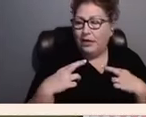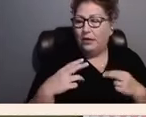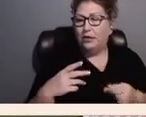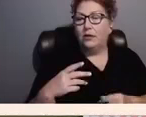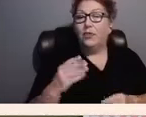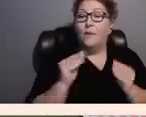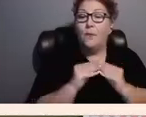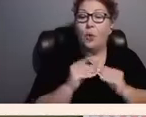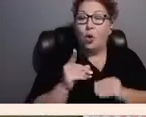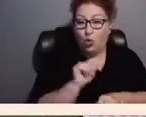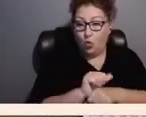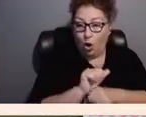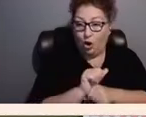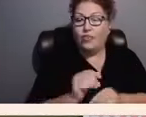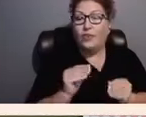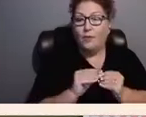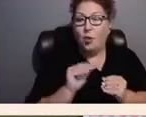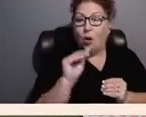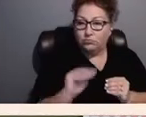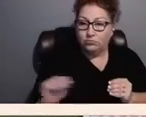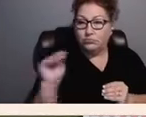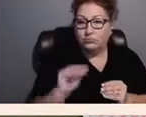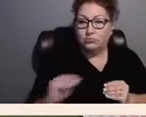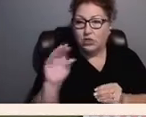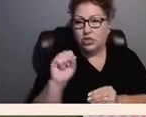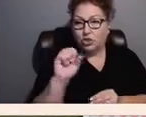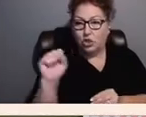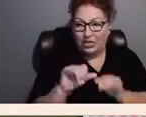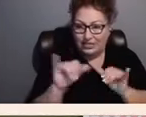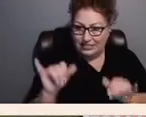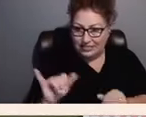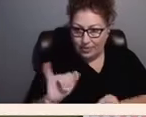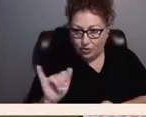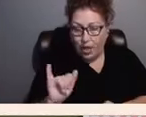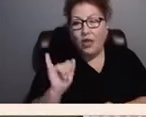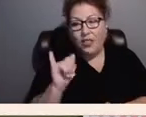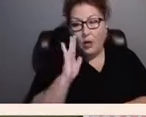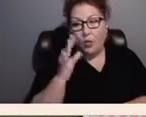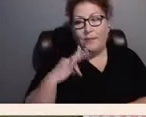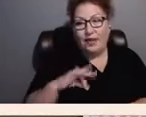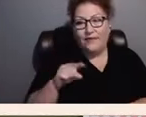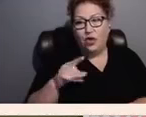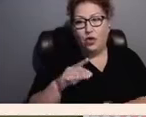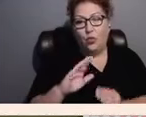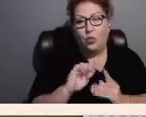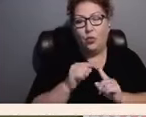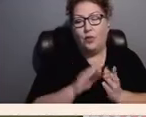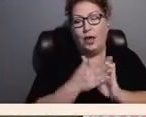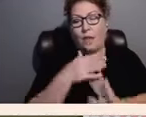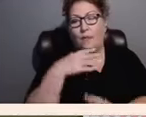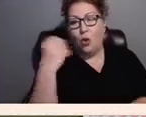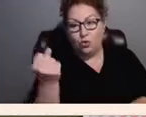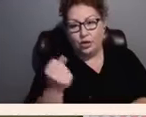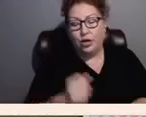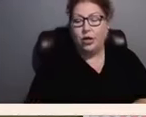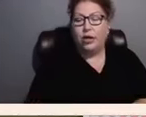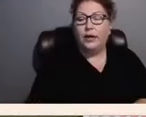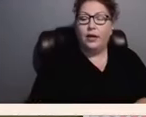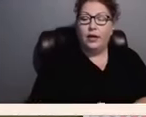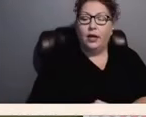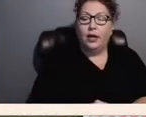the more you put back into the Social Security system as well, which will benefit you in your older age. So, and one of the